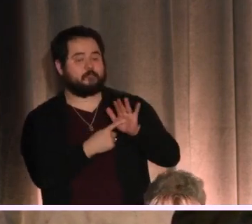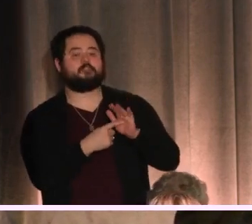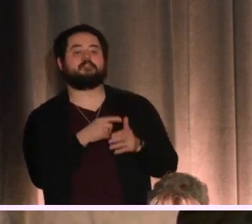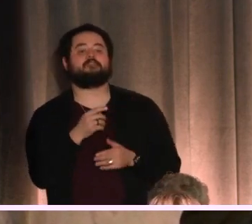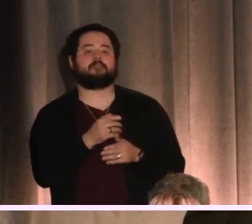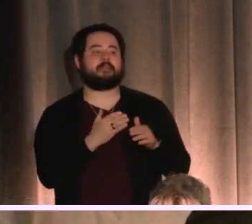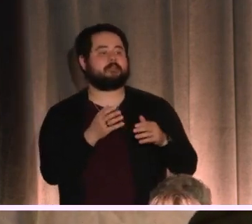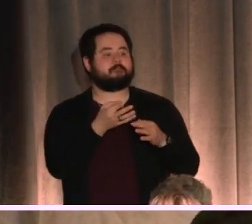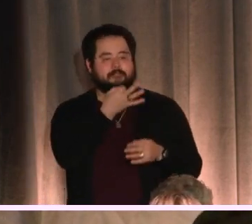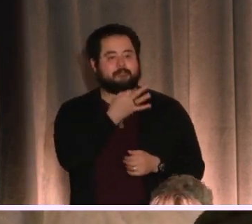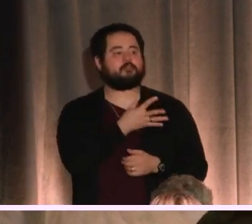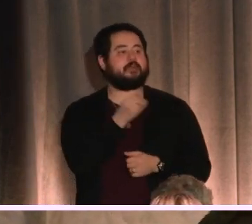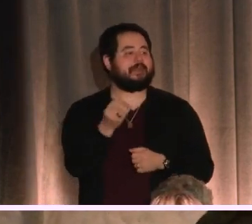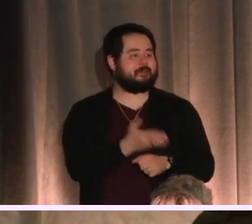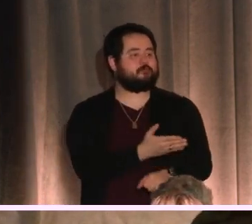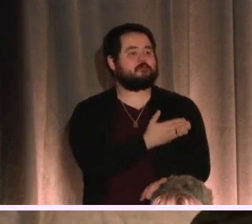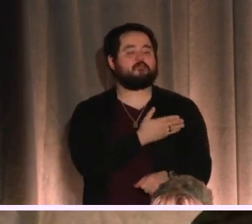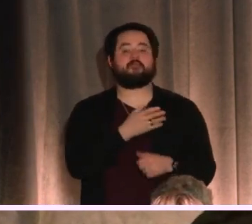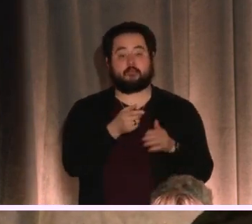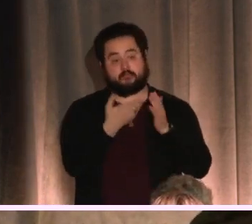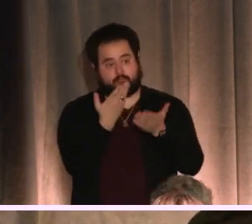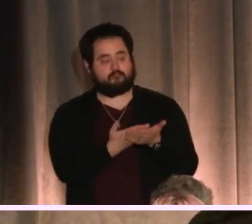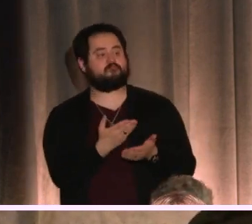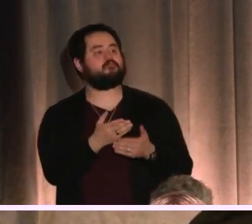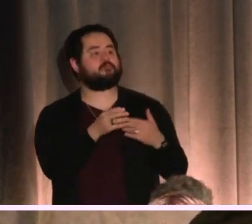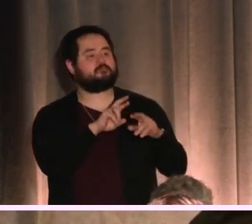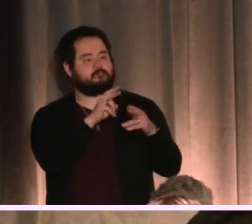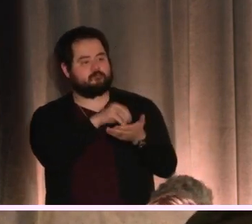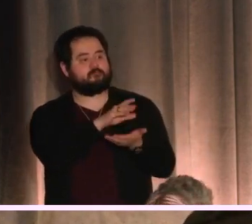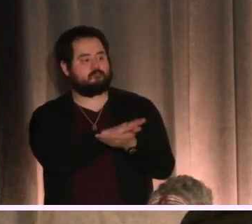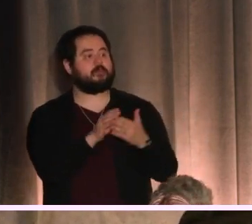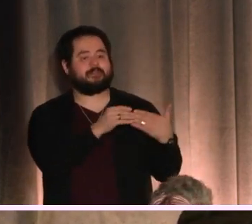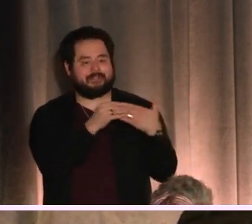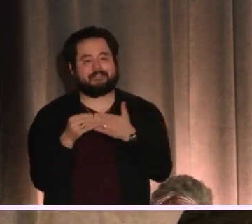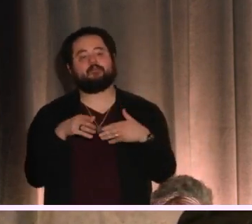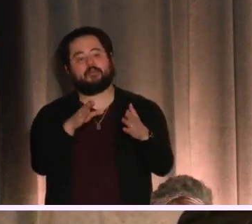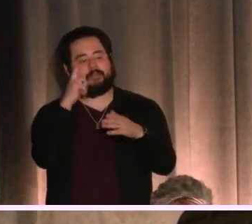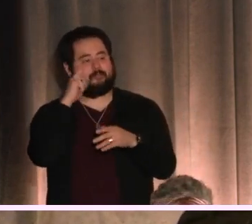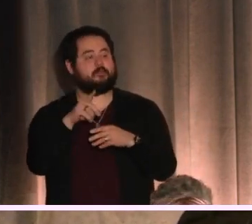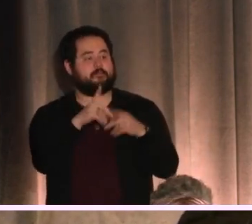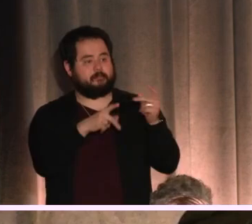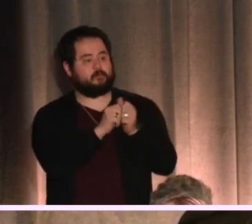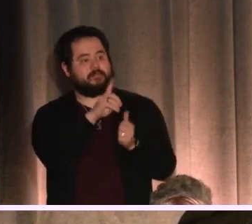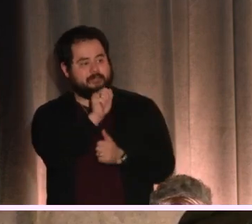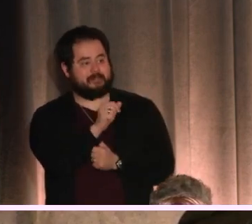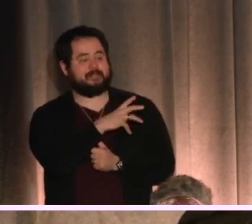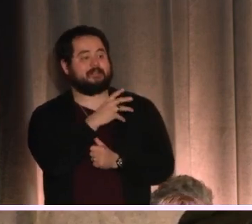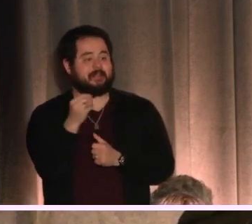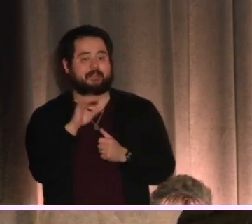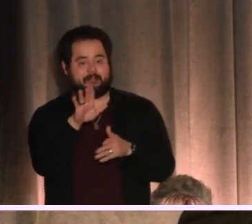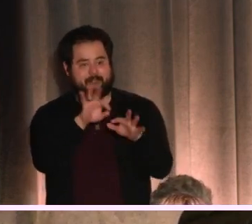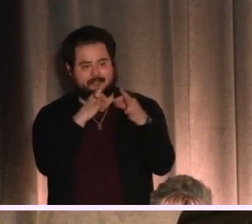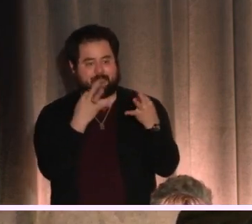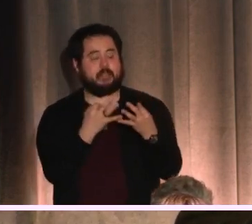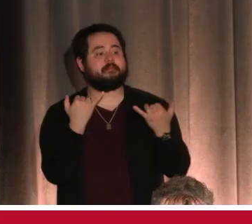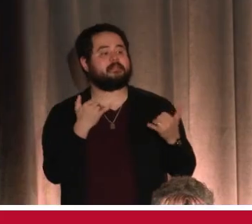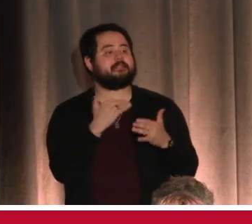and proven record of leading the way for people with disabilities and their families. Tonight, we present this award to Eric